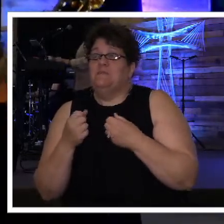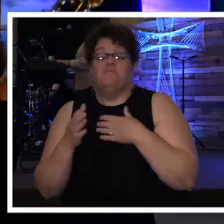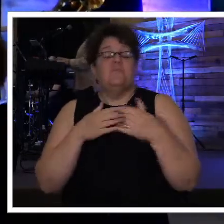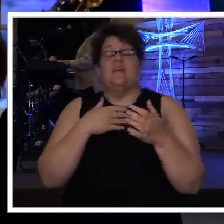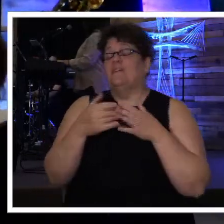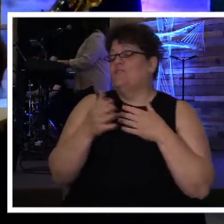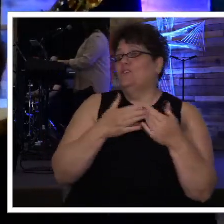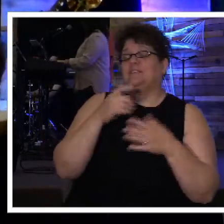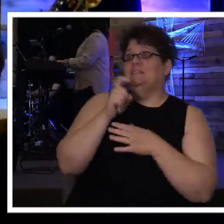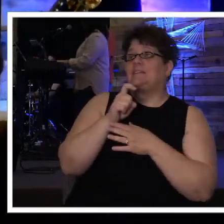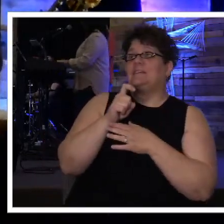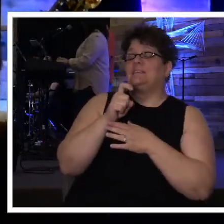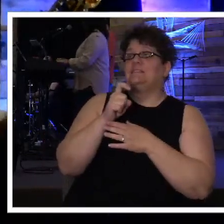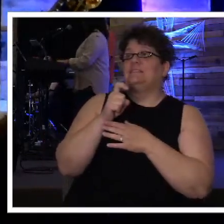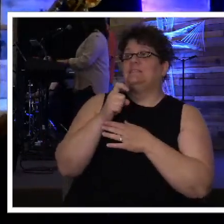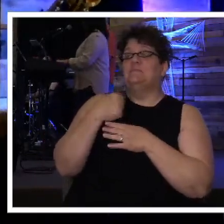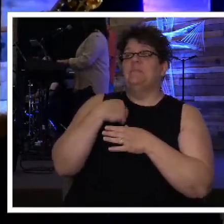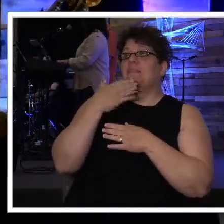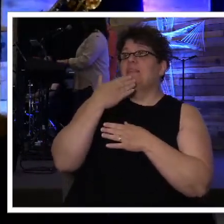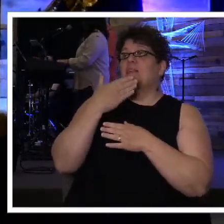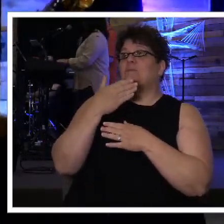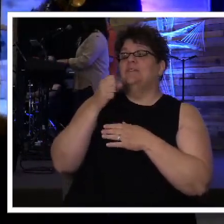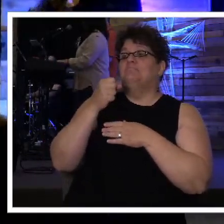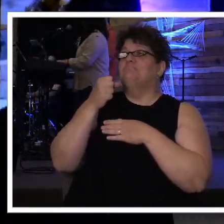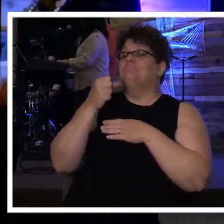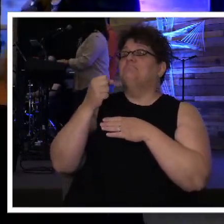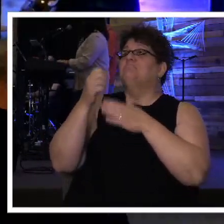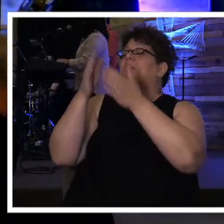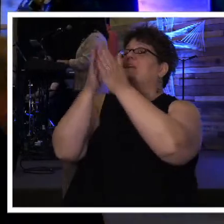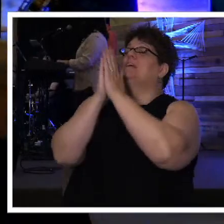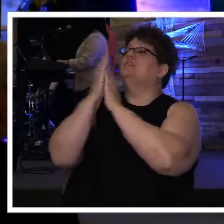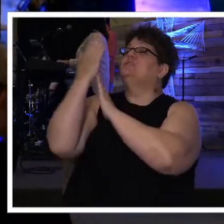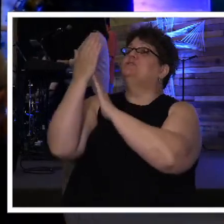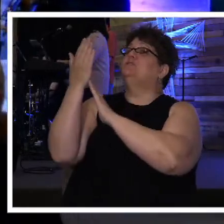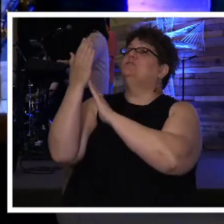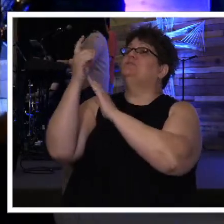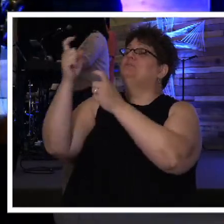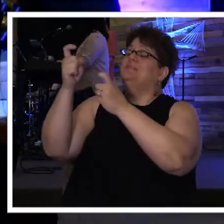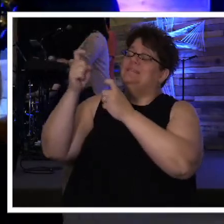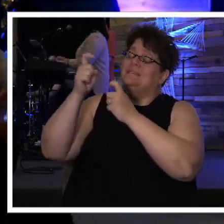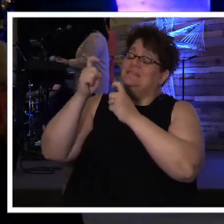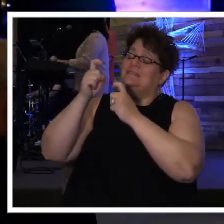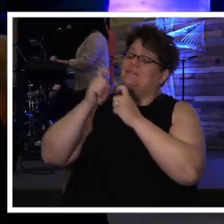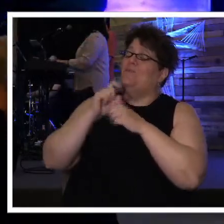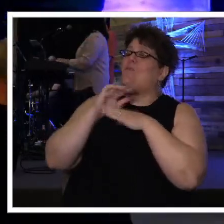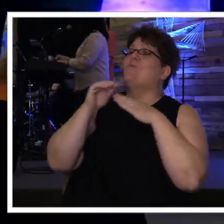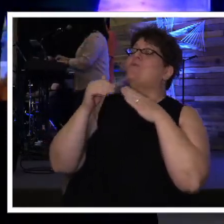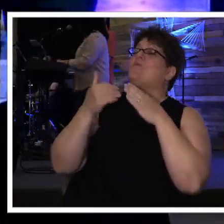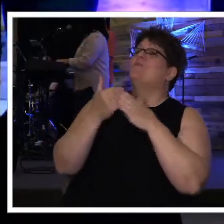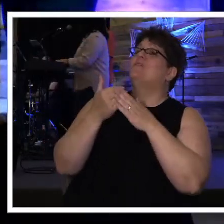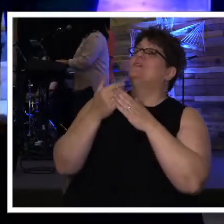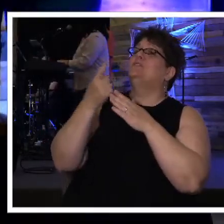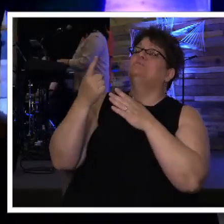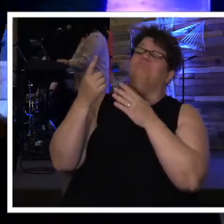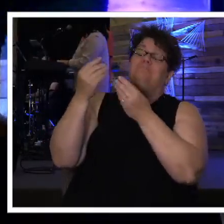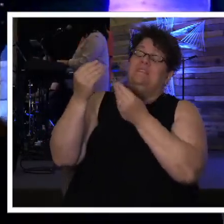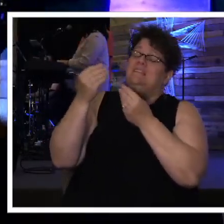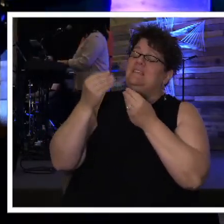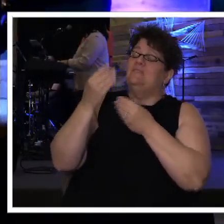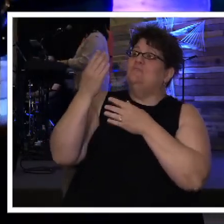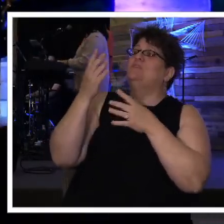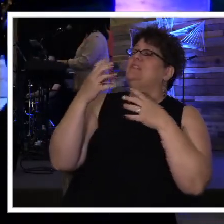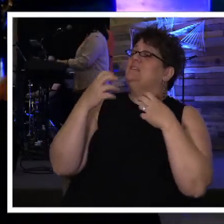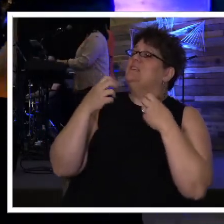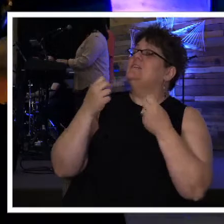that we can call on you as the one who provides. We can call on you as the one who heals. Lord, and as you reminded us